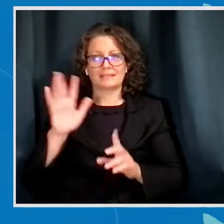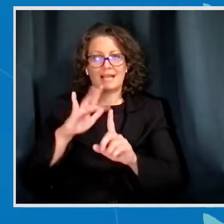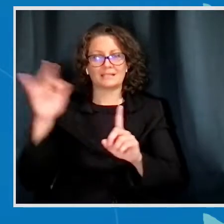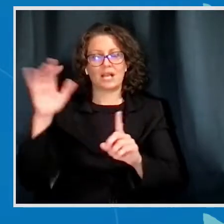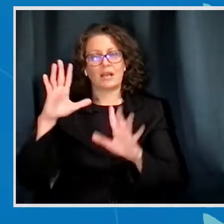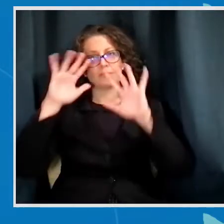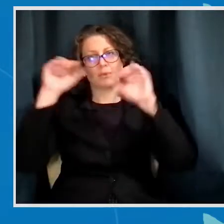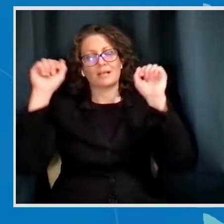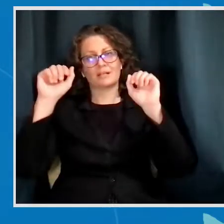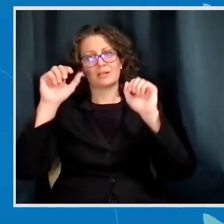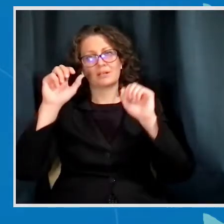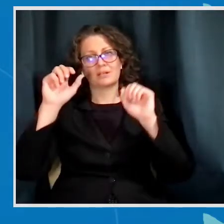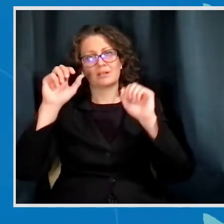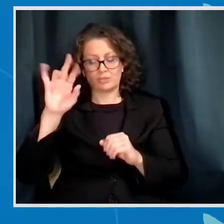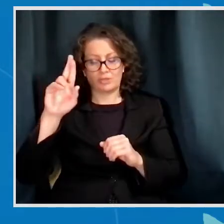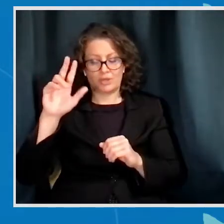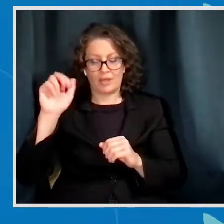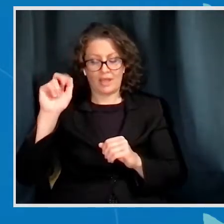Whips.